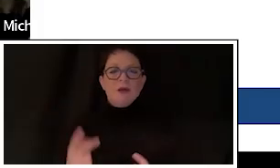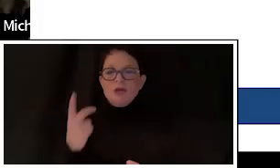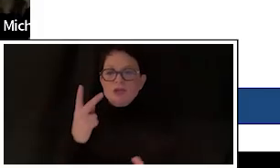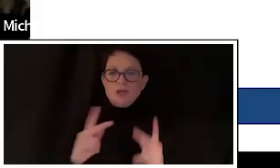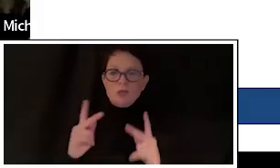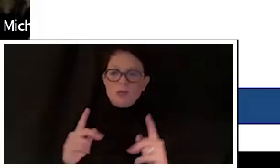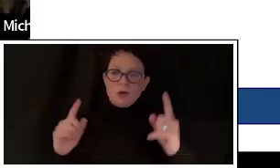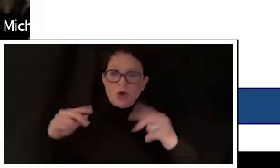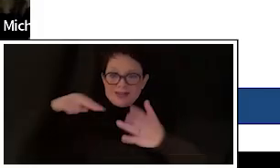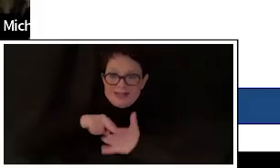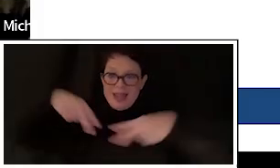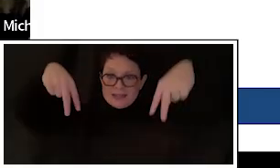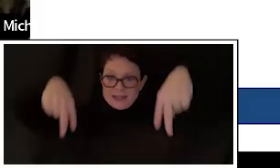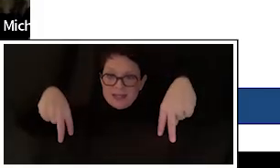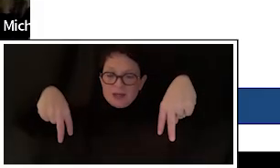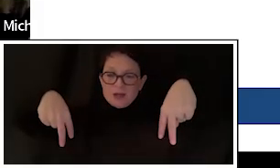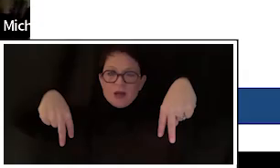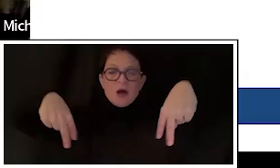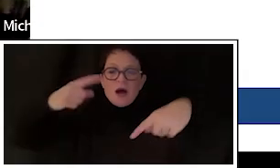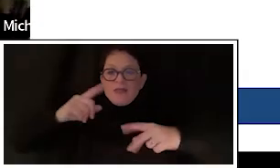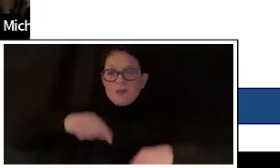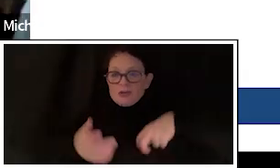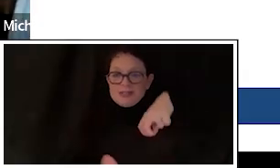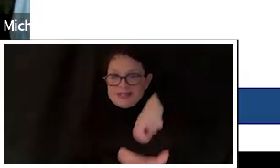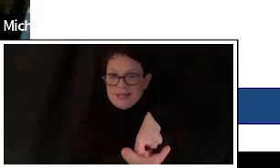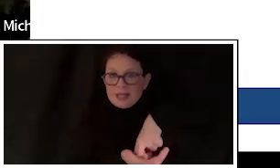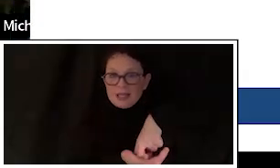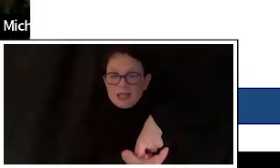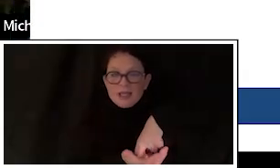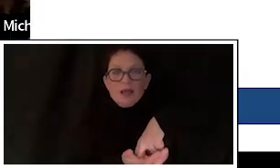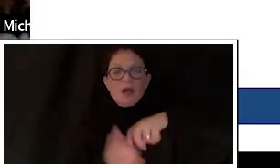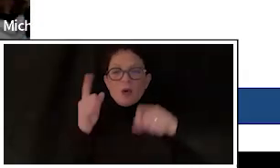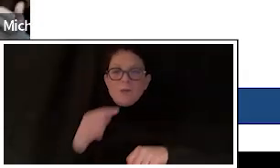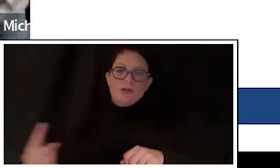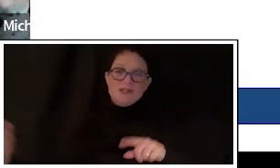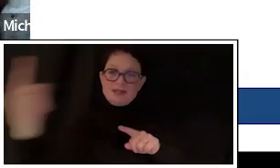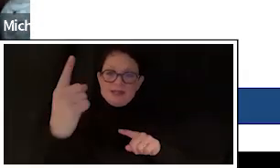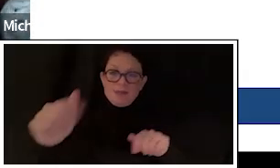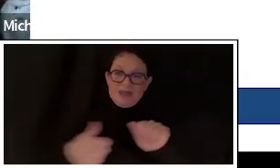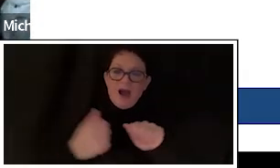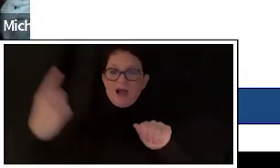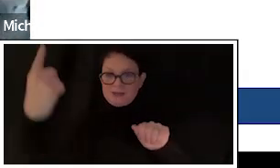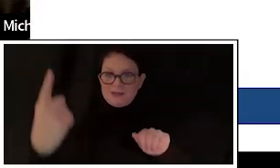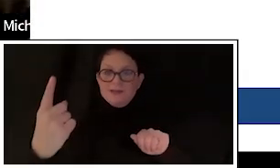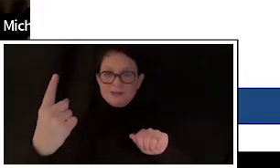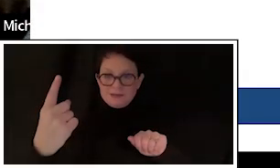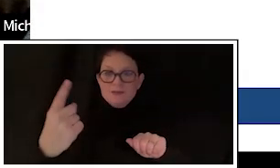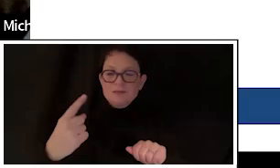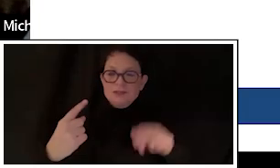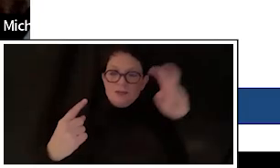standing next to the puzzle. 1 person is kneeling in front, and 1 person is standing behind one of the puzzle